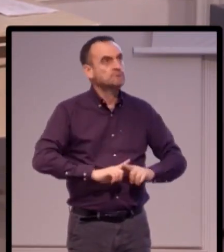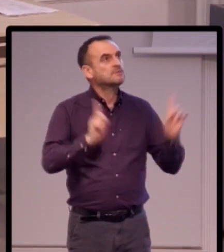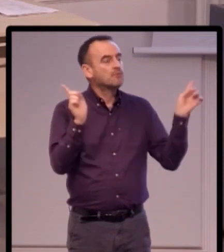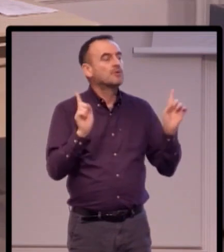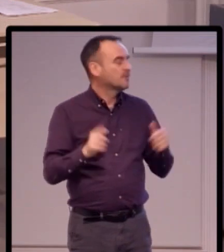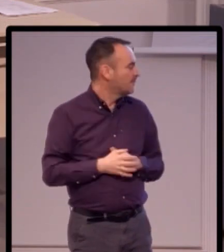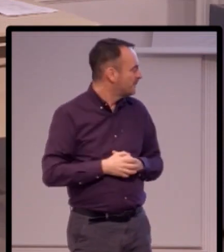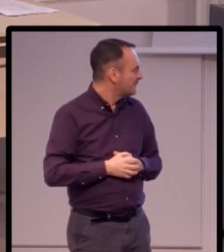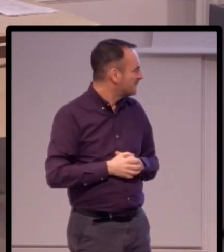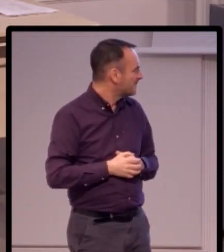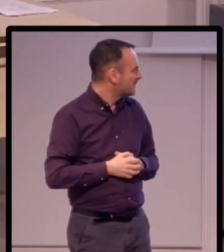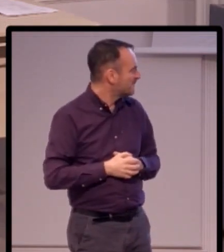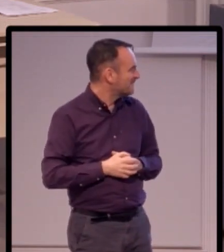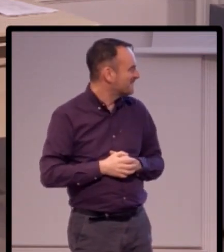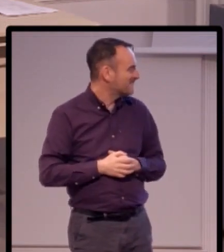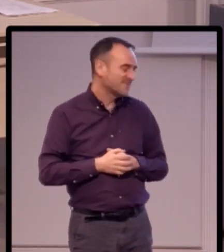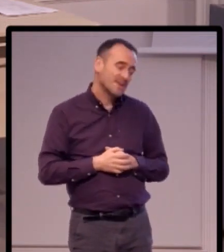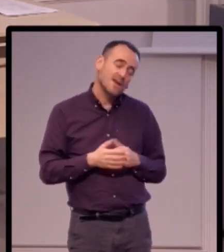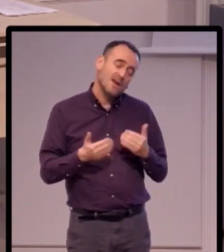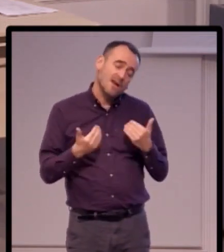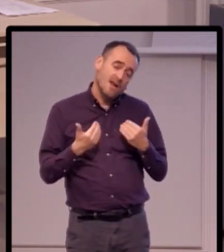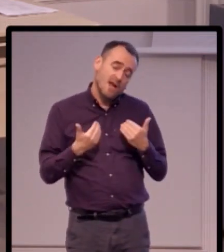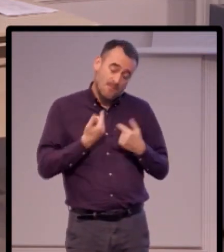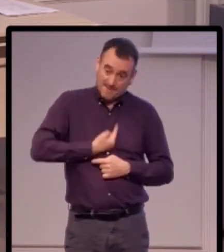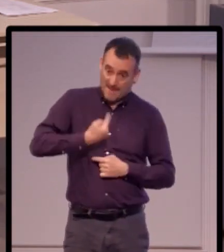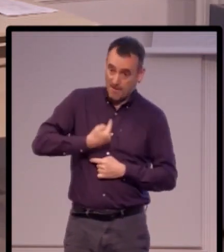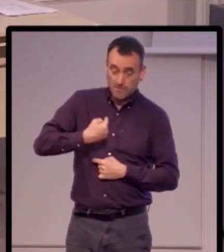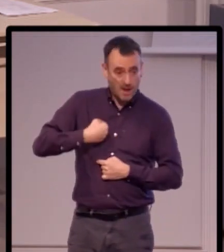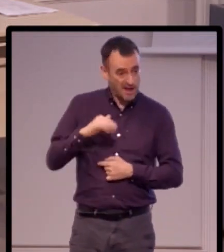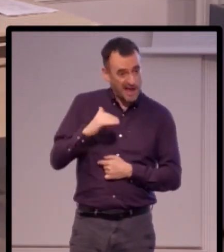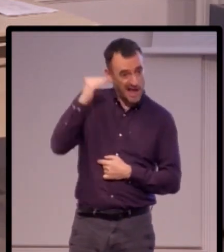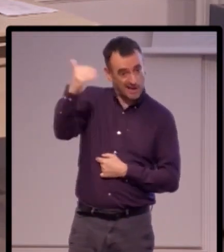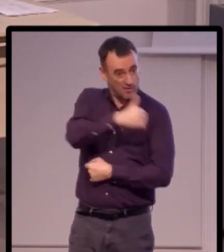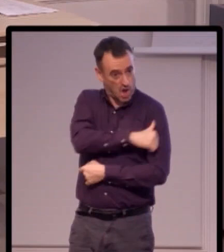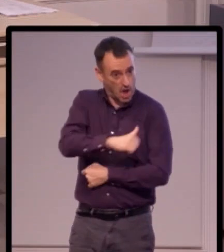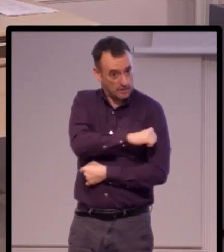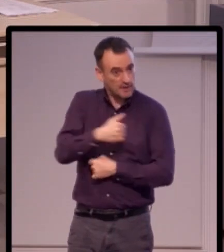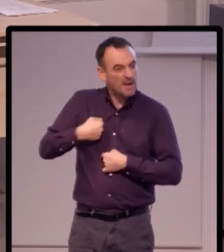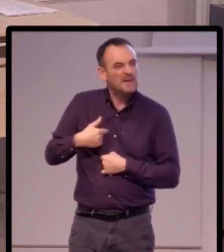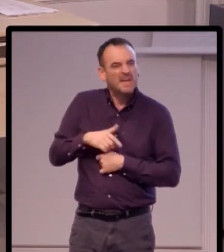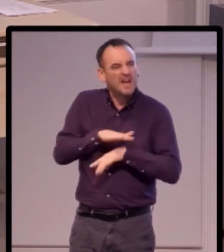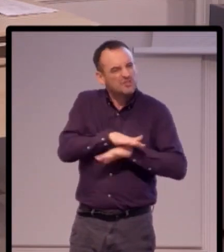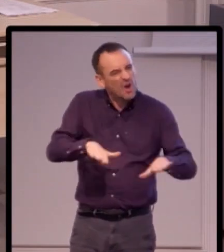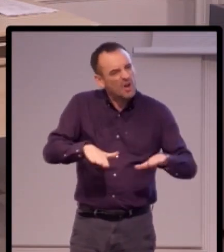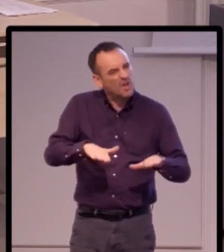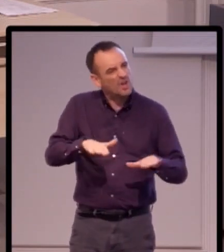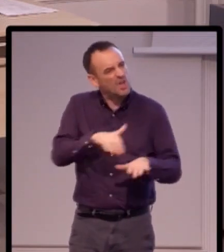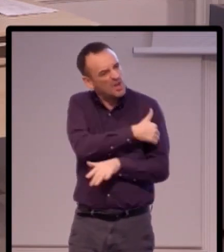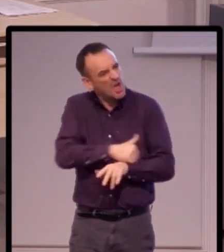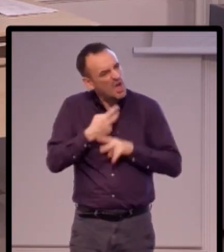Oh, we'll share. So as I said, I'm an adult nurse. I don't have a childhood nursing background at all,